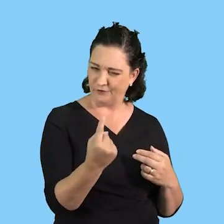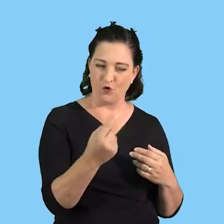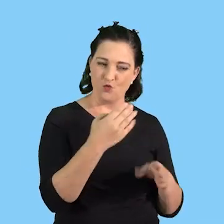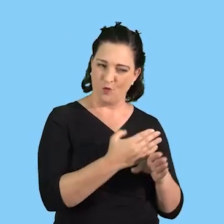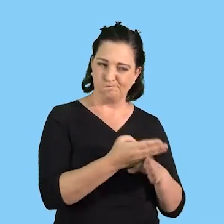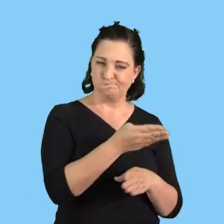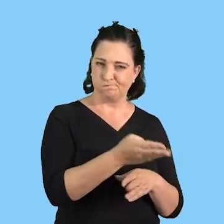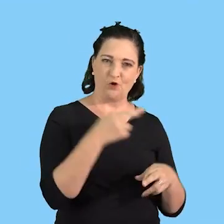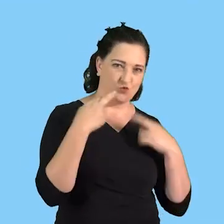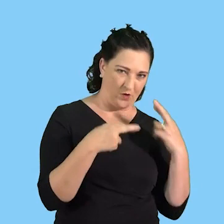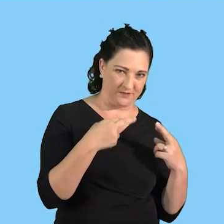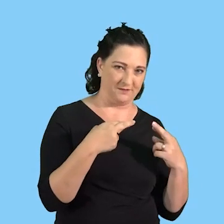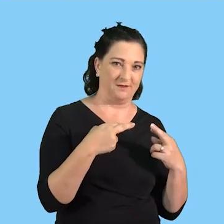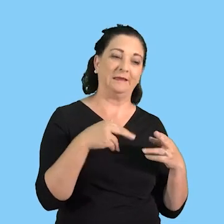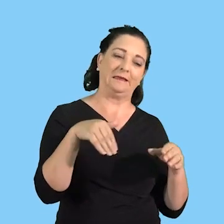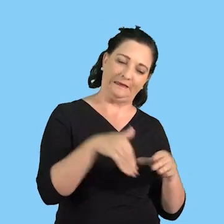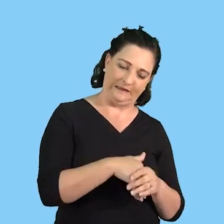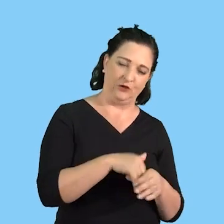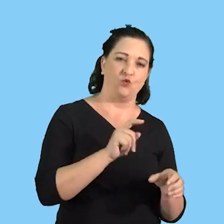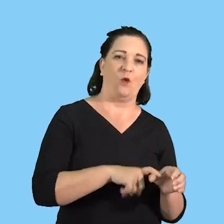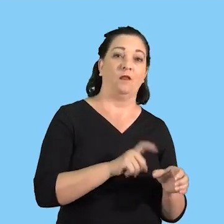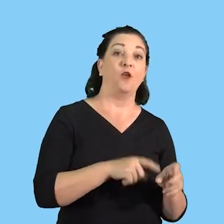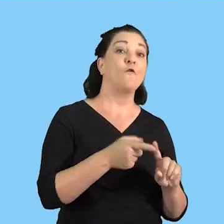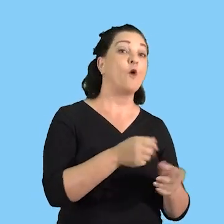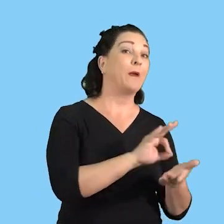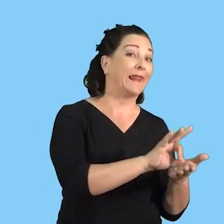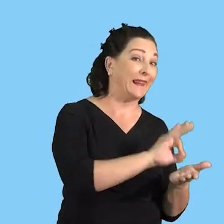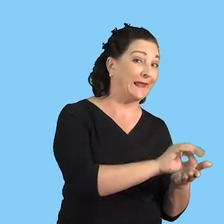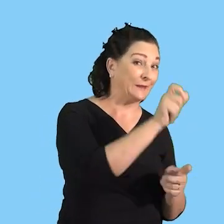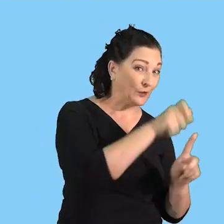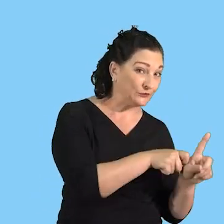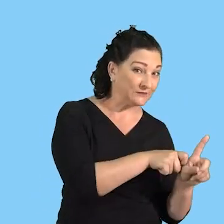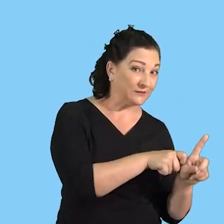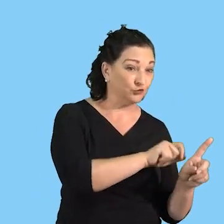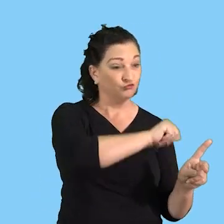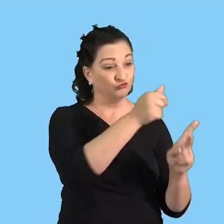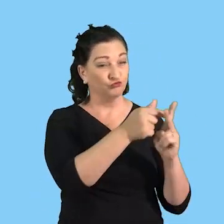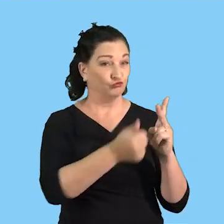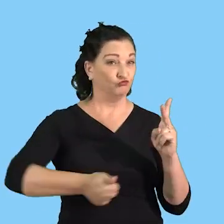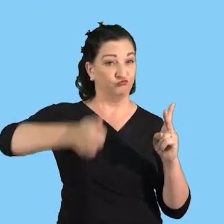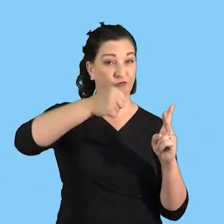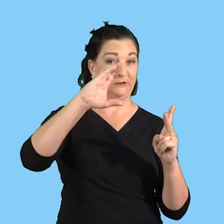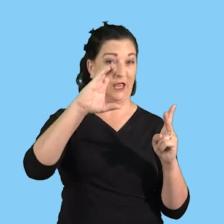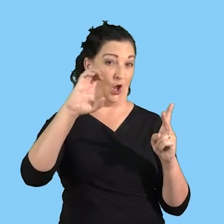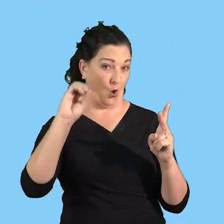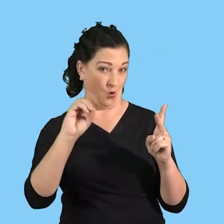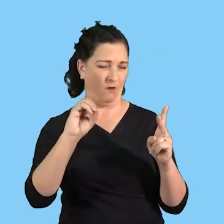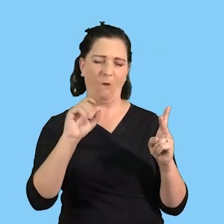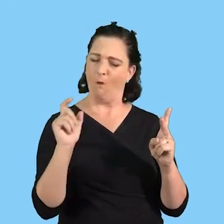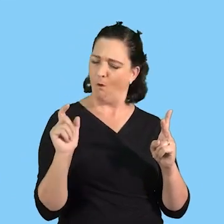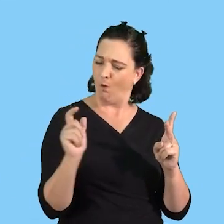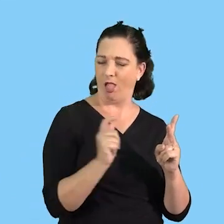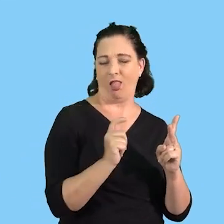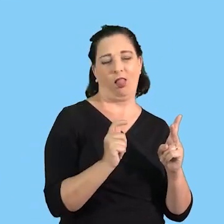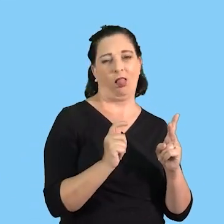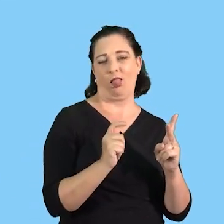in ensuring quality, from the cleaner to the CEO of the business. Because if the business is not clean,